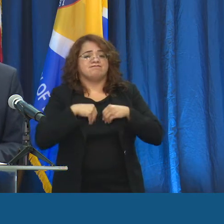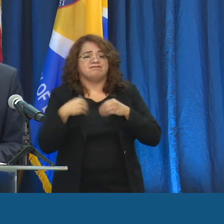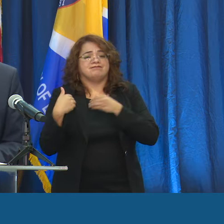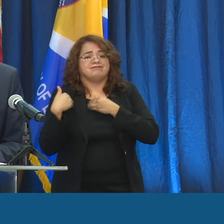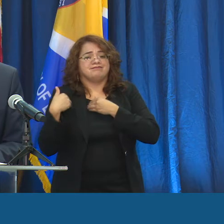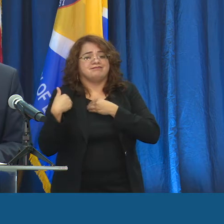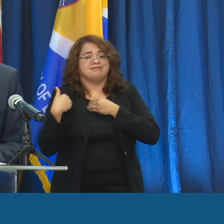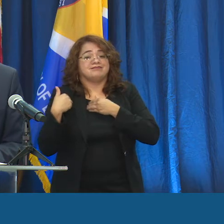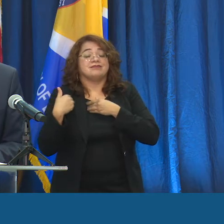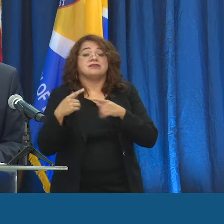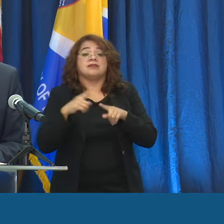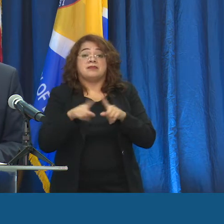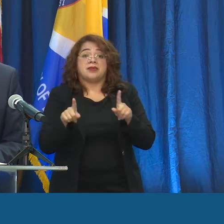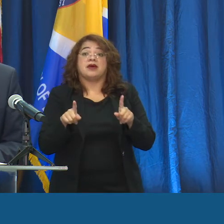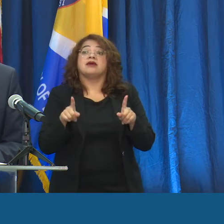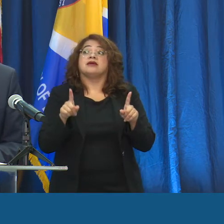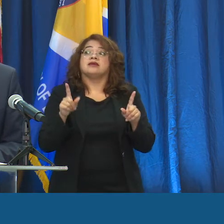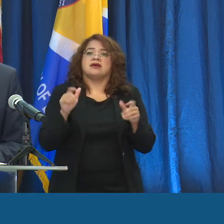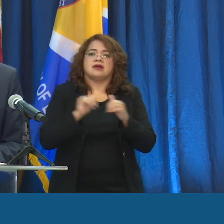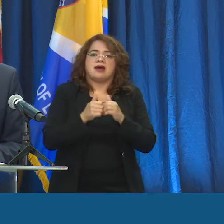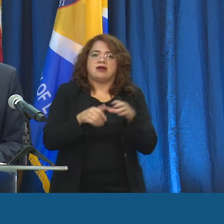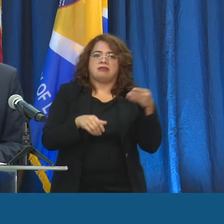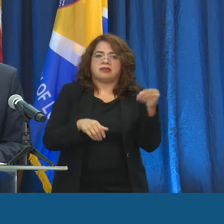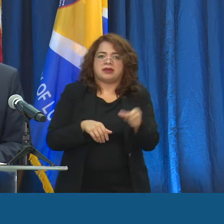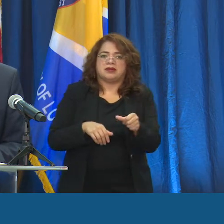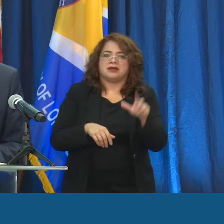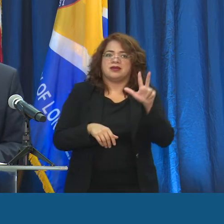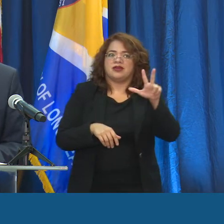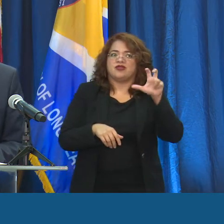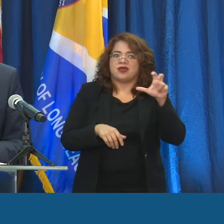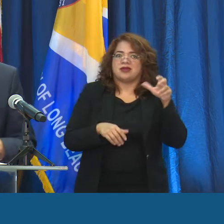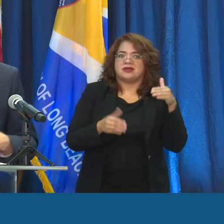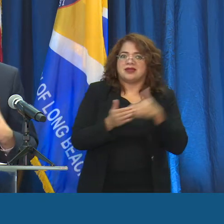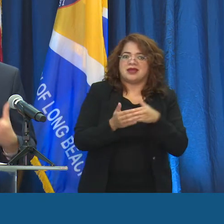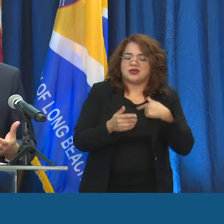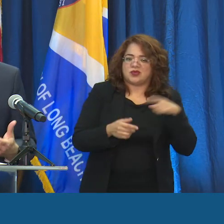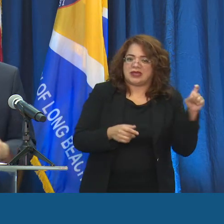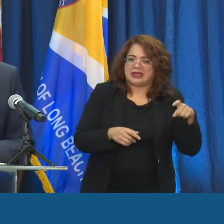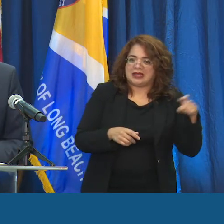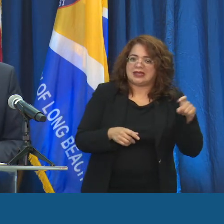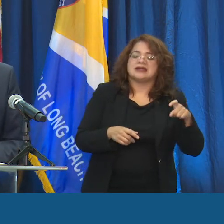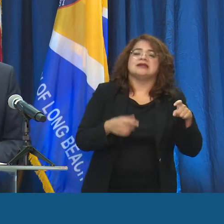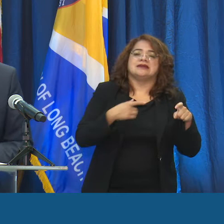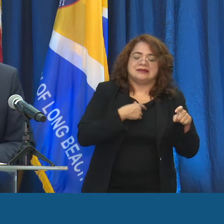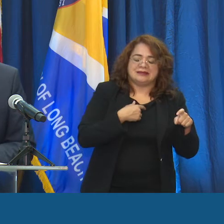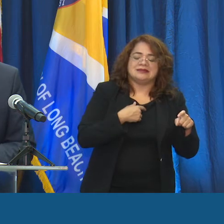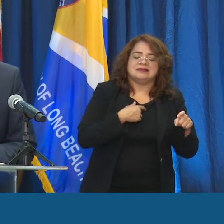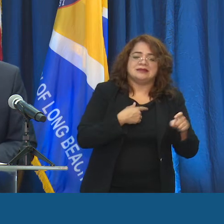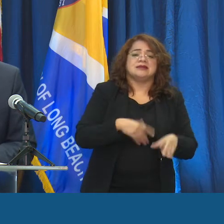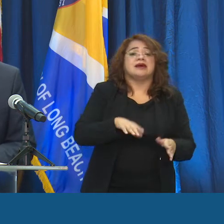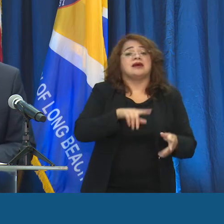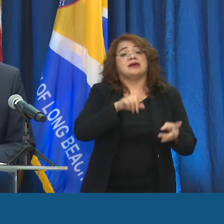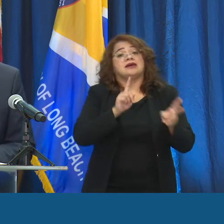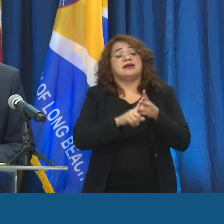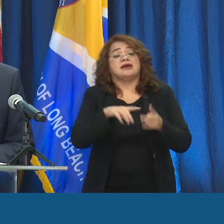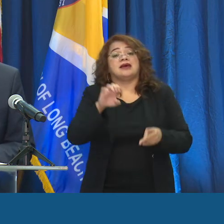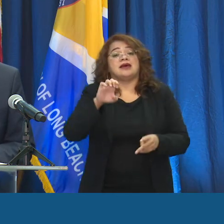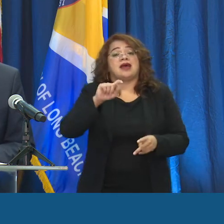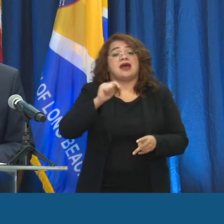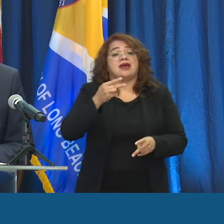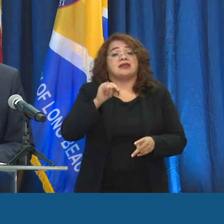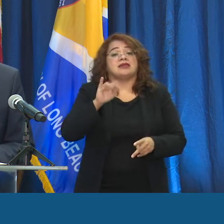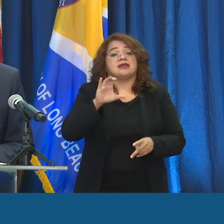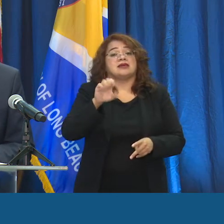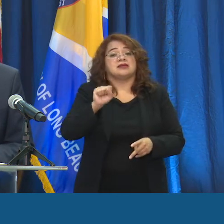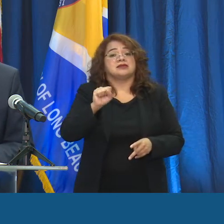any funding source, so we need to fund that in the amount of $300,000. We're looking at new staffing for our Ethics Commission that voters approved